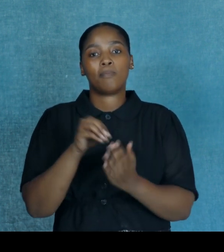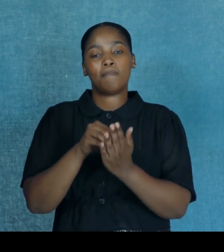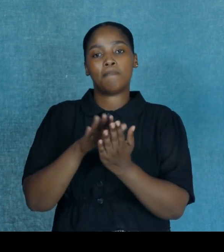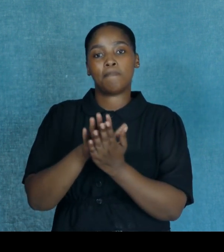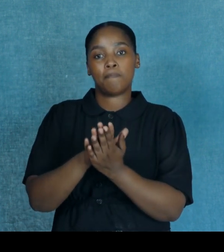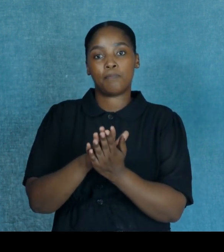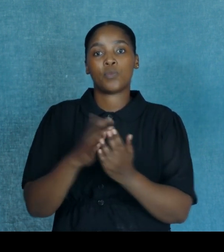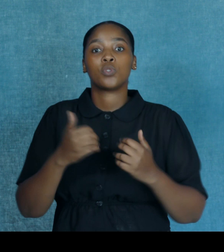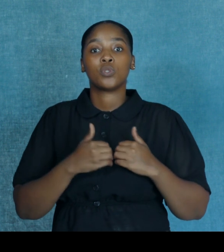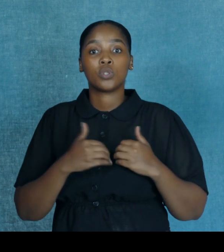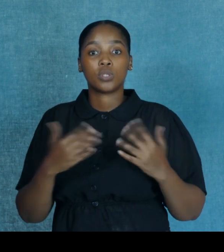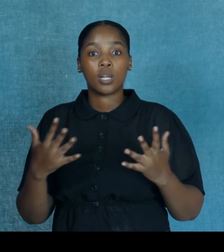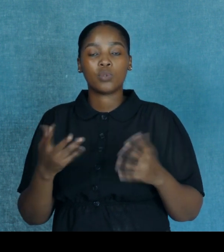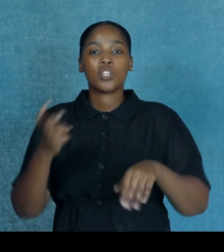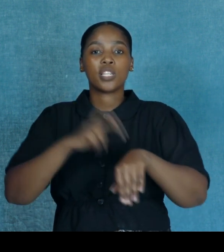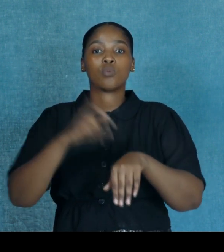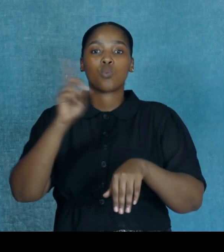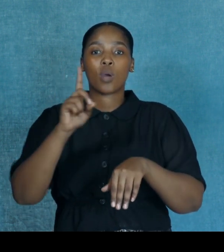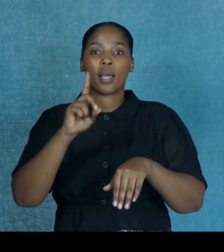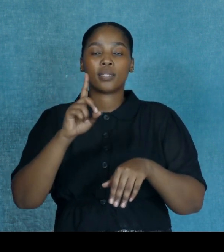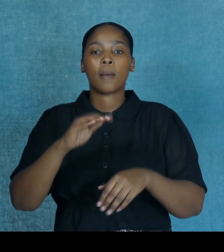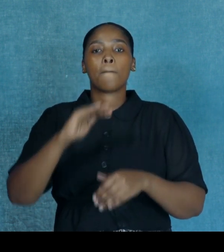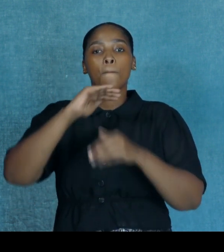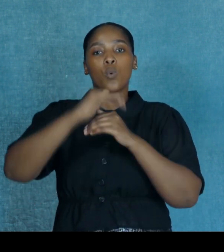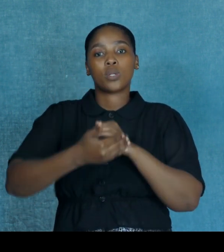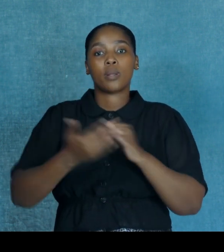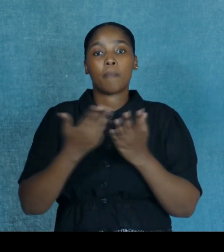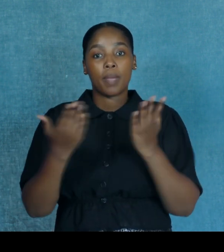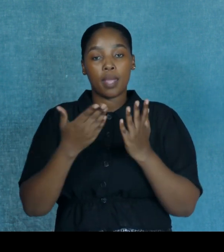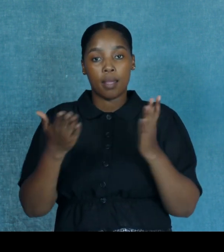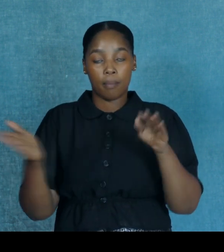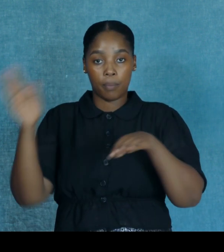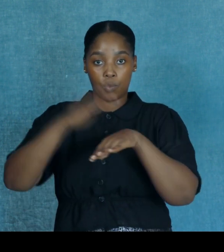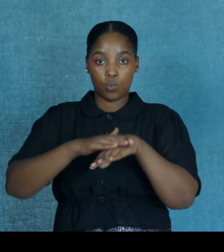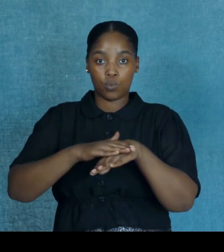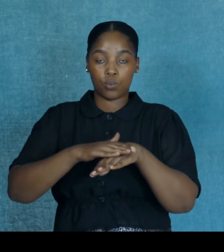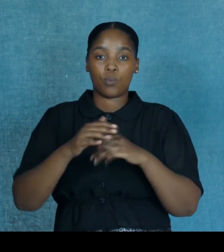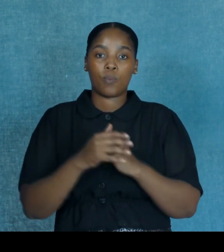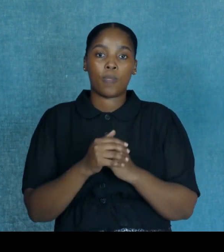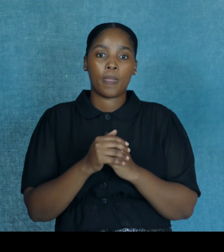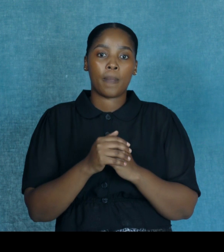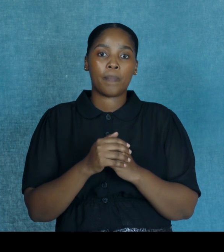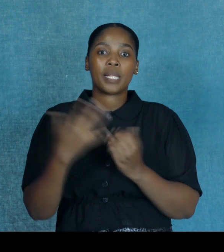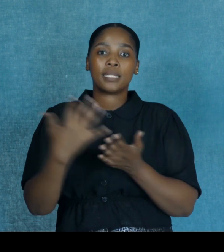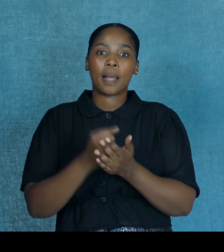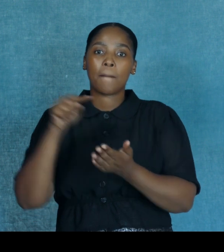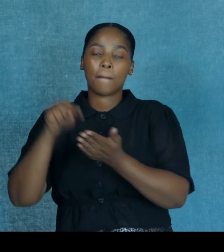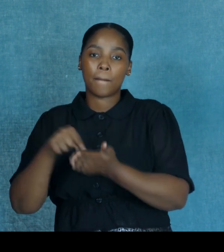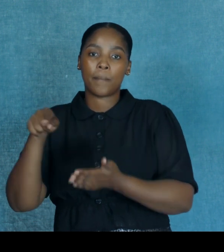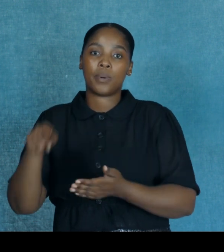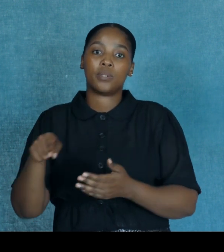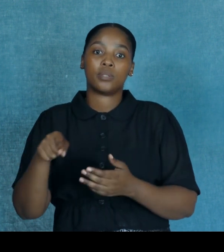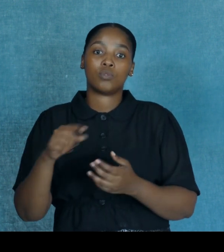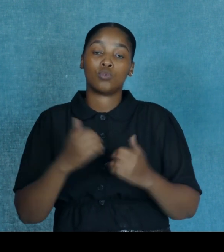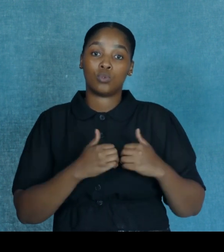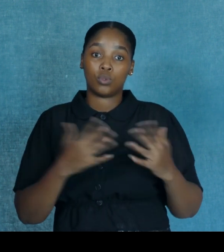To start, you need to place protection paper over the item. Pull the press over and fuse for